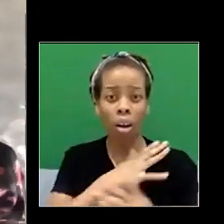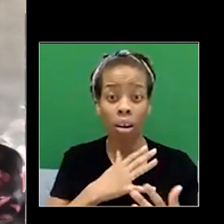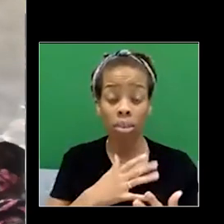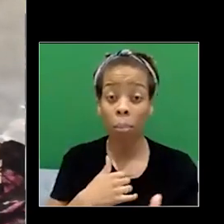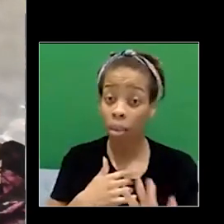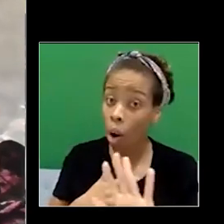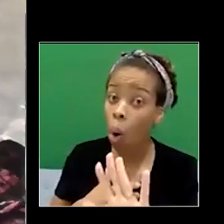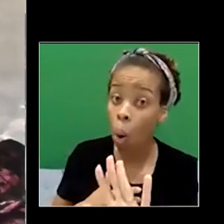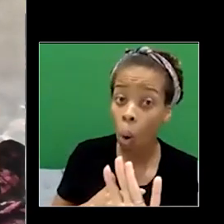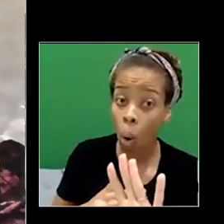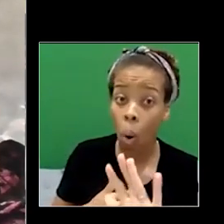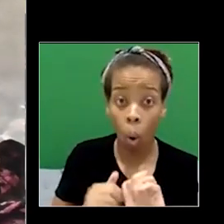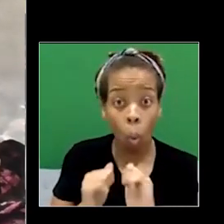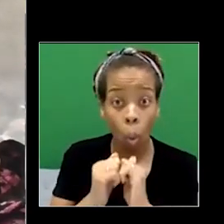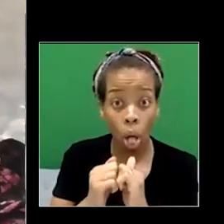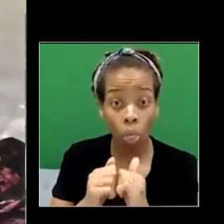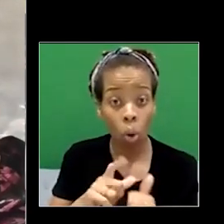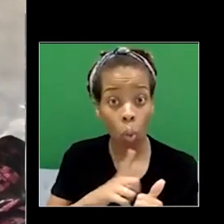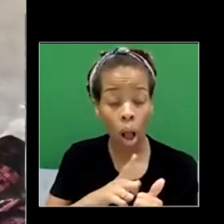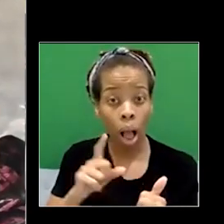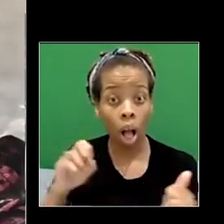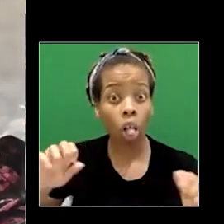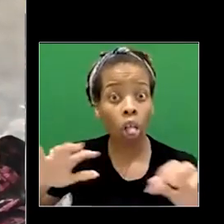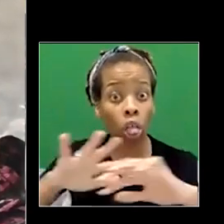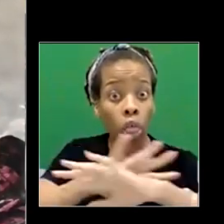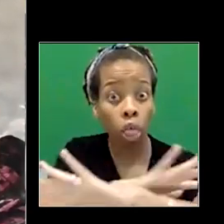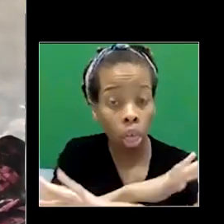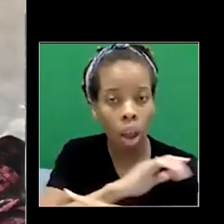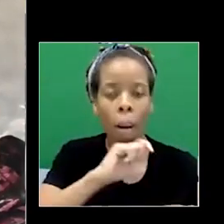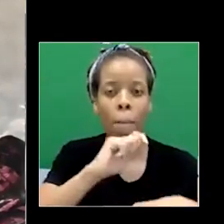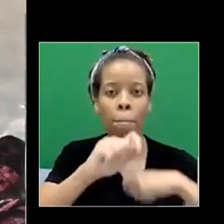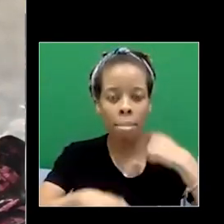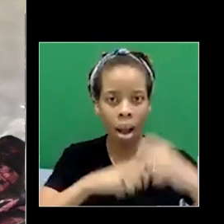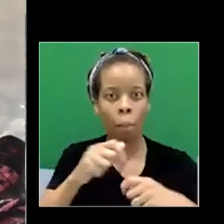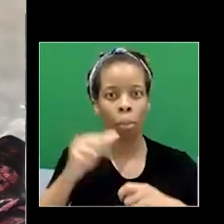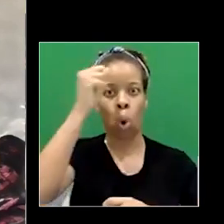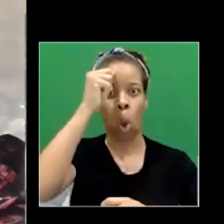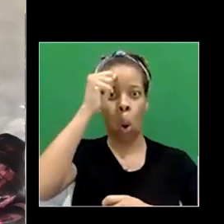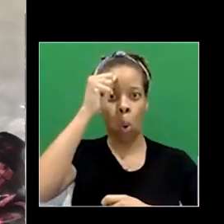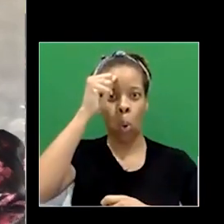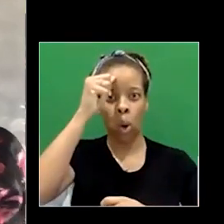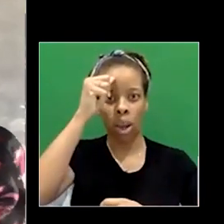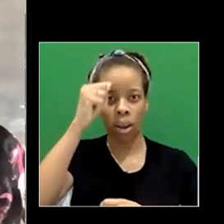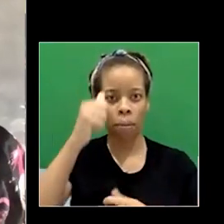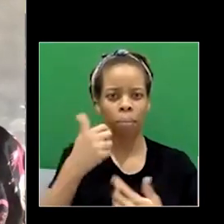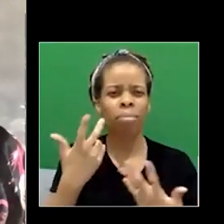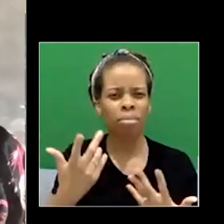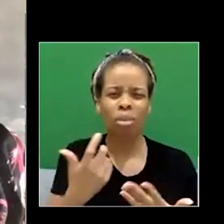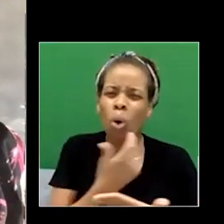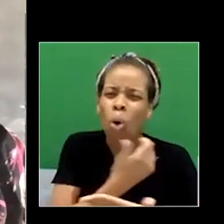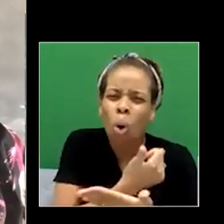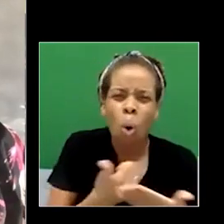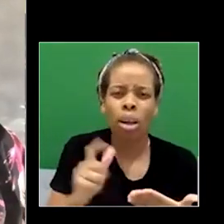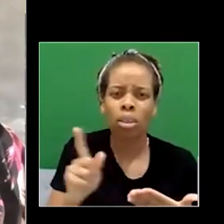because it needed to be lost. It needed to go beyond, because I think you always learn something